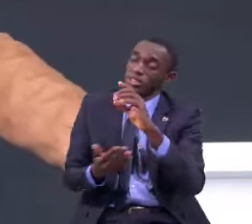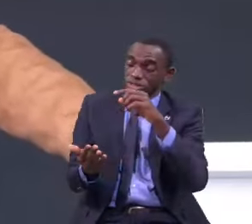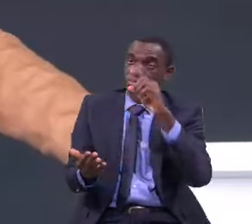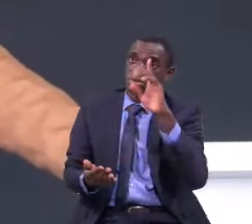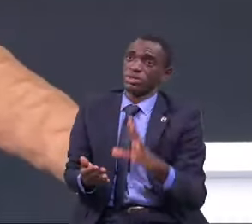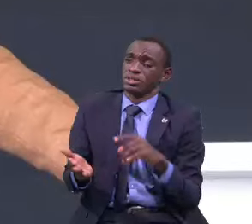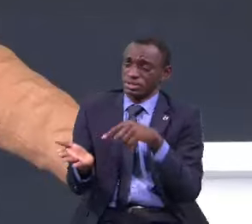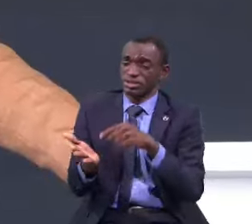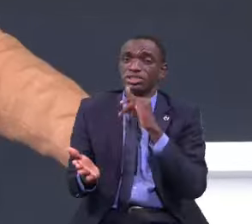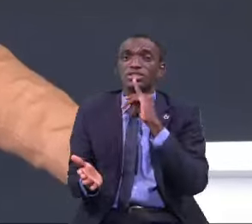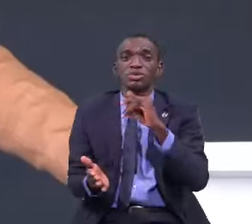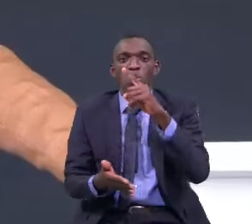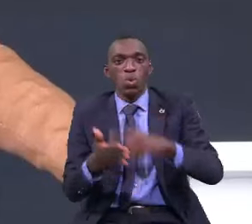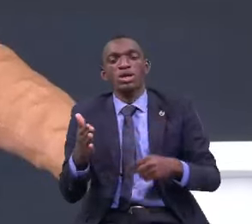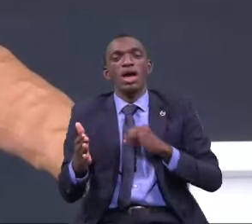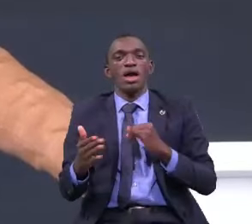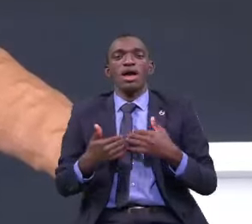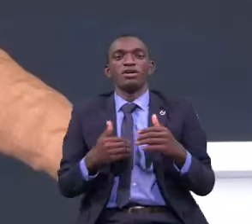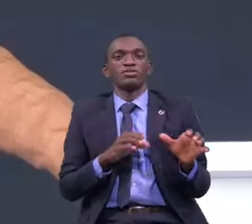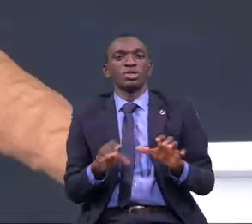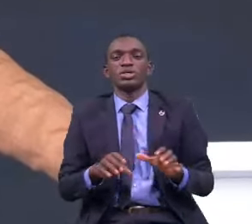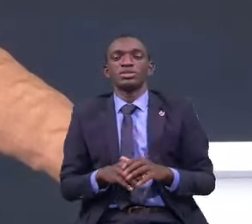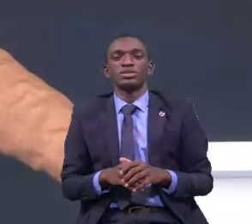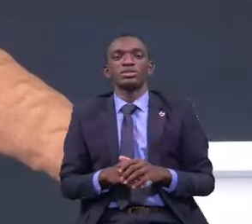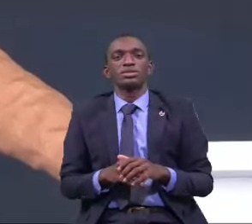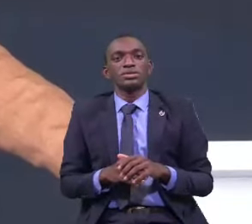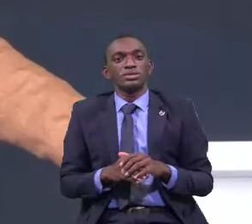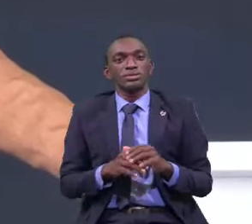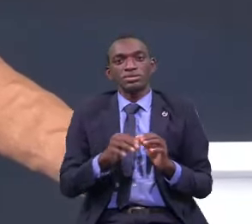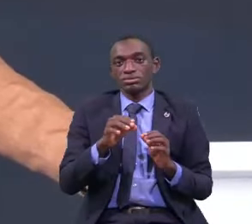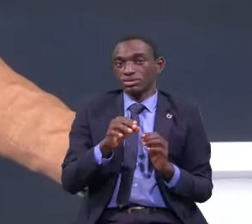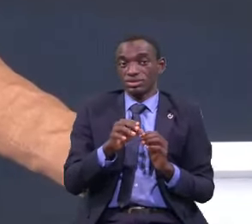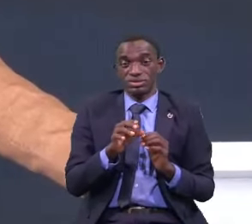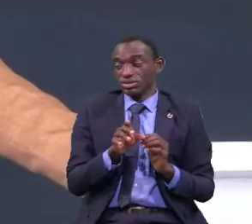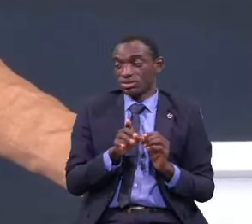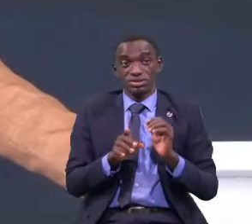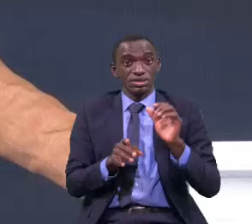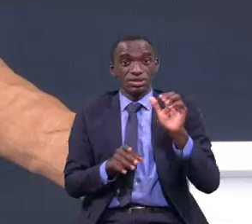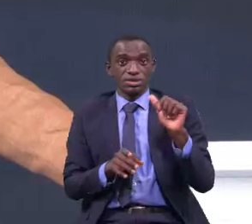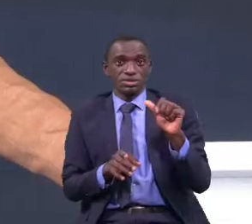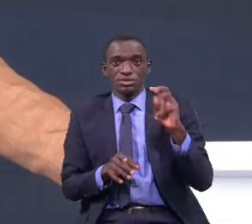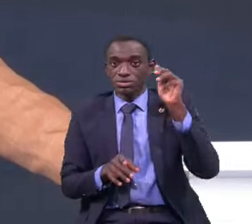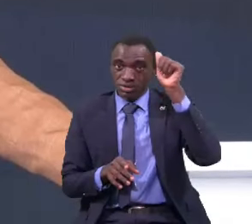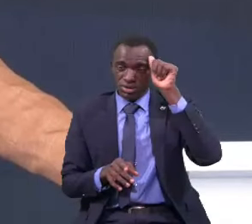Not this is what the person you put with me has done.